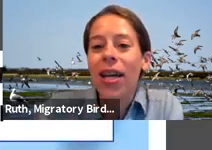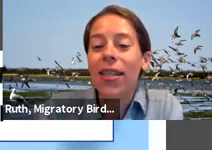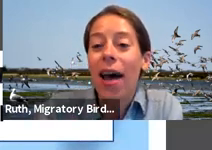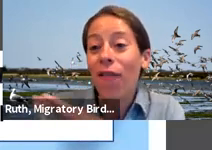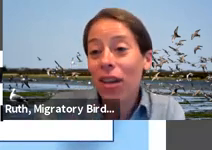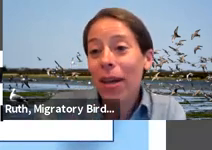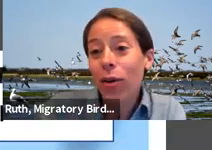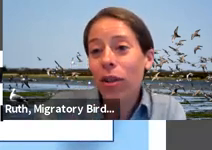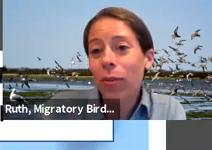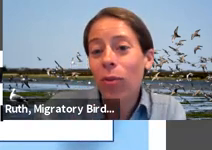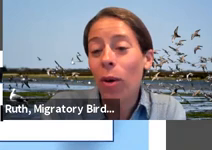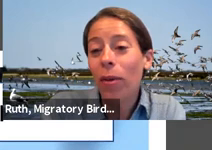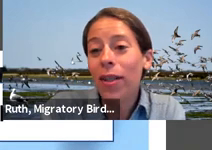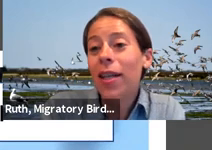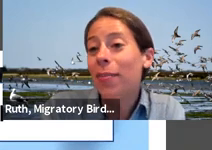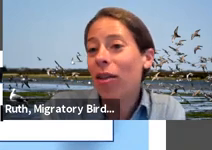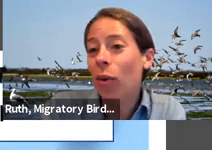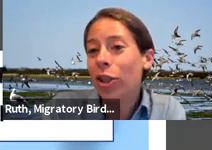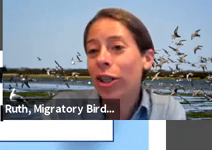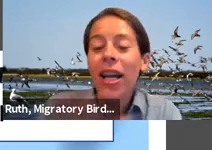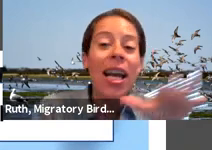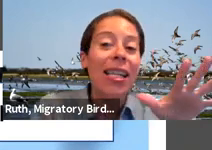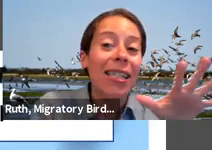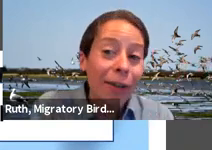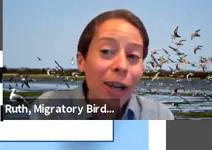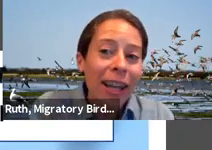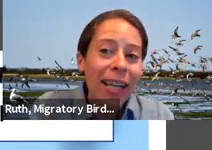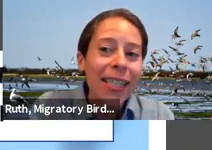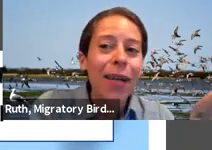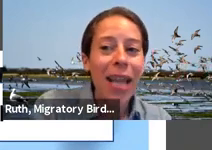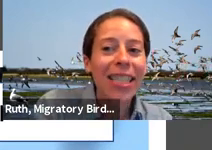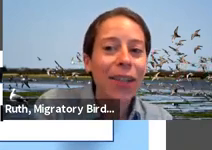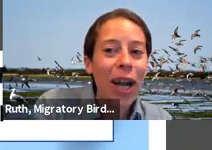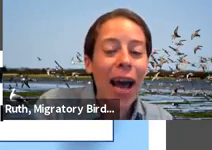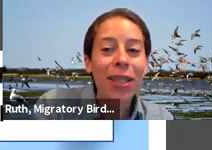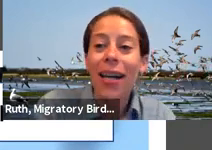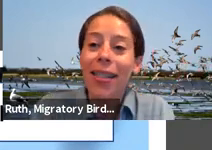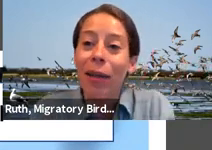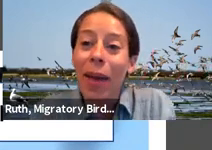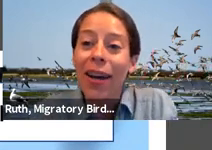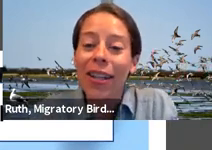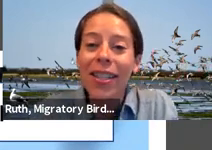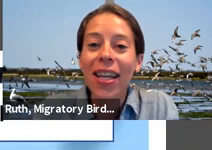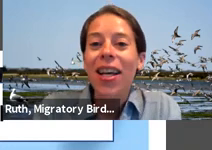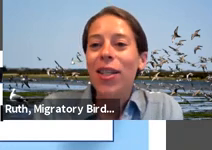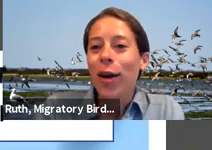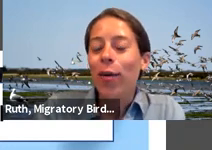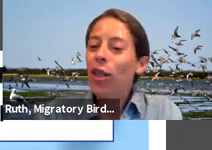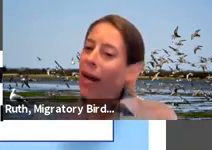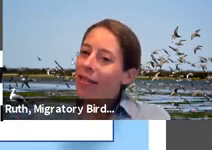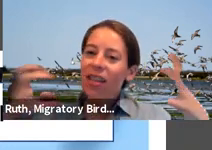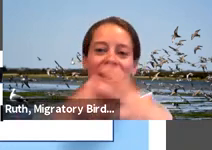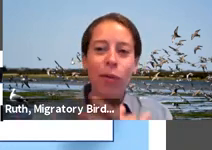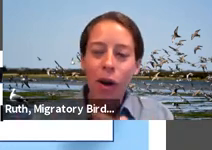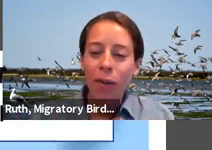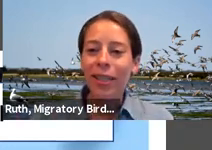studying them is that female golden wing warblers spend the winter in different landscapes and different habitats than males. So